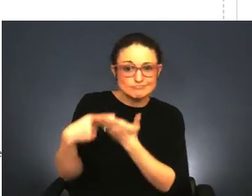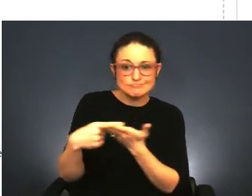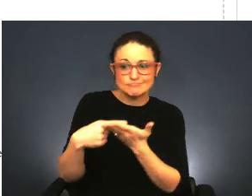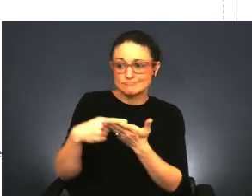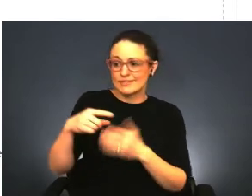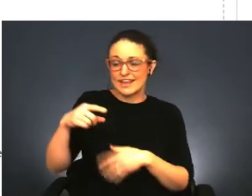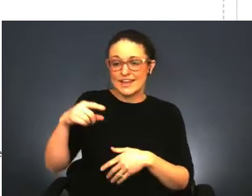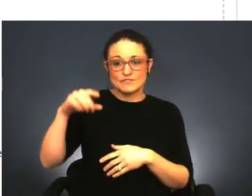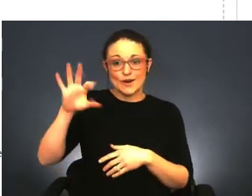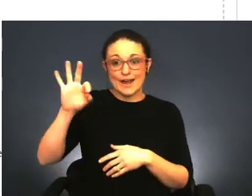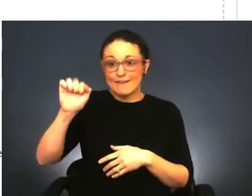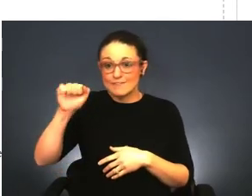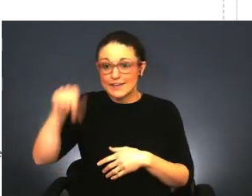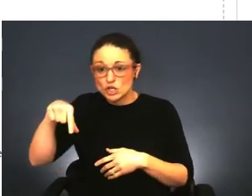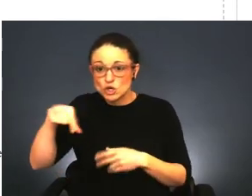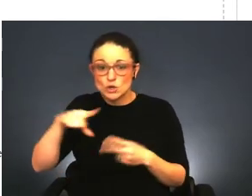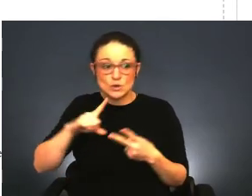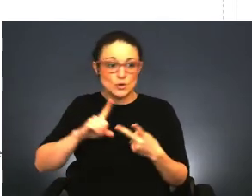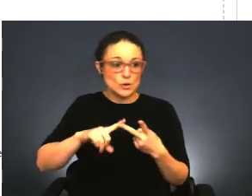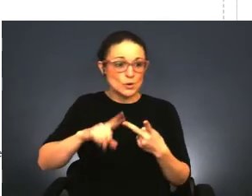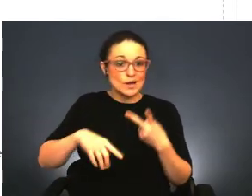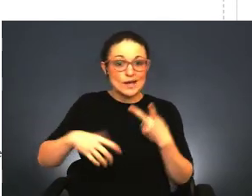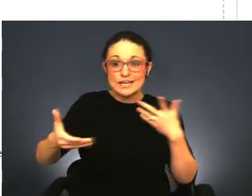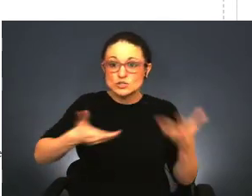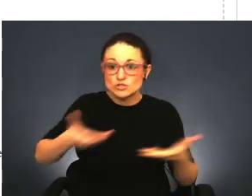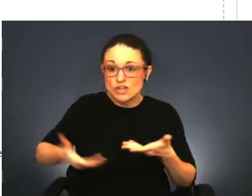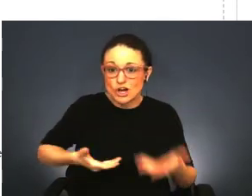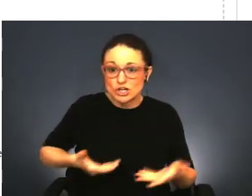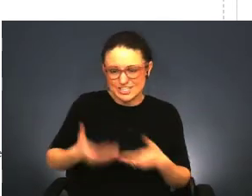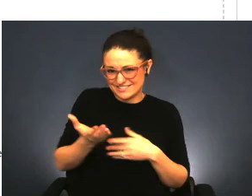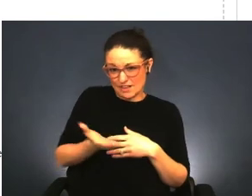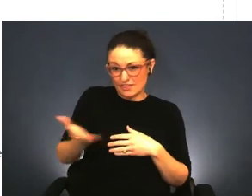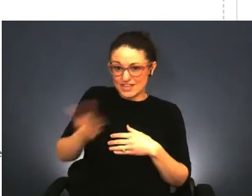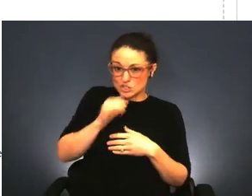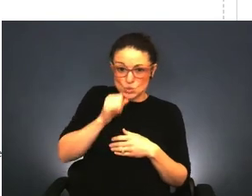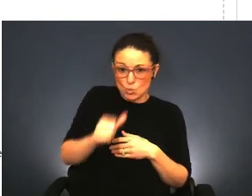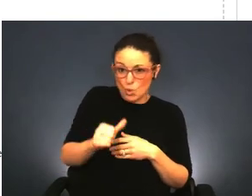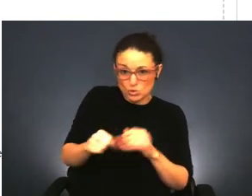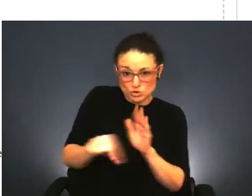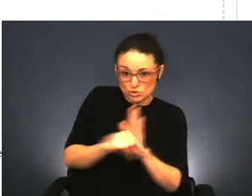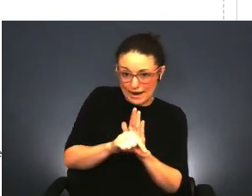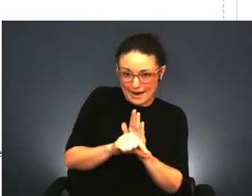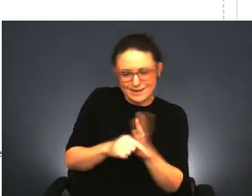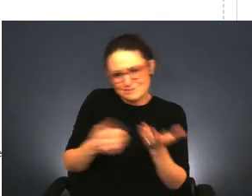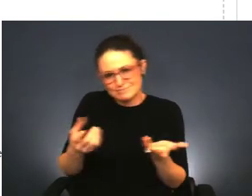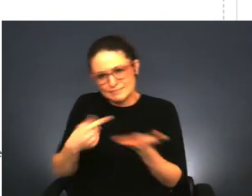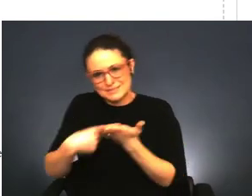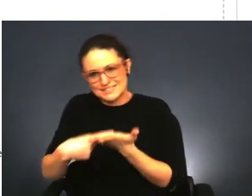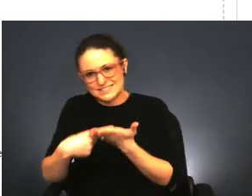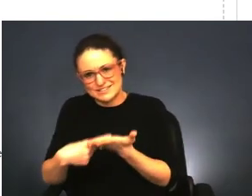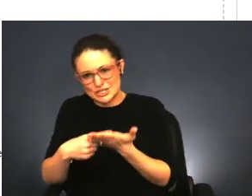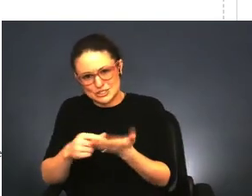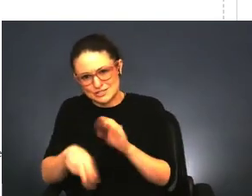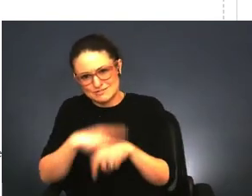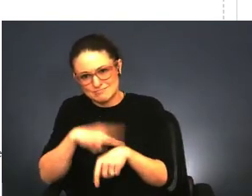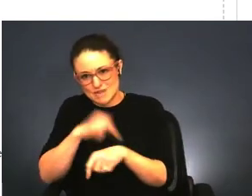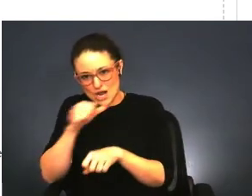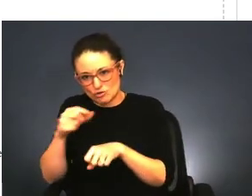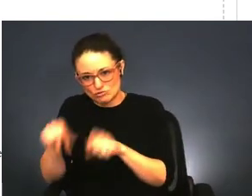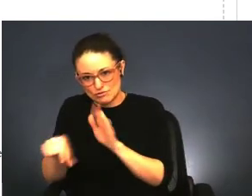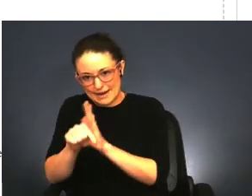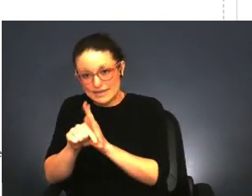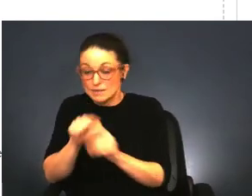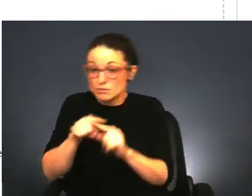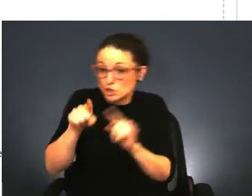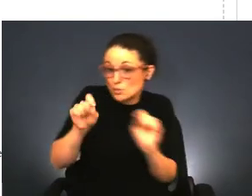introductions, things that you wouldn't grade, okay? By default, your discussions aren't graded. but you can make them